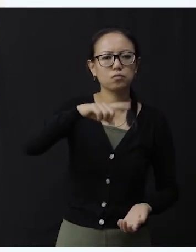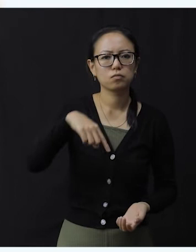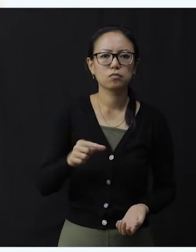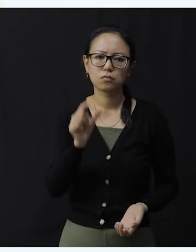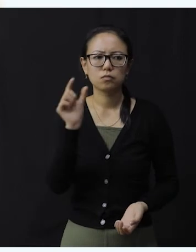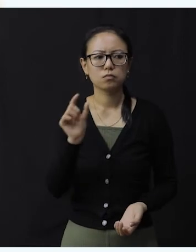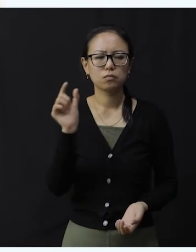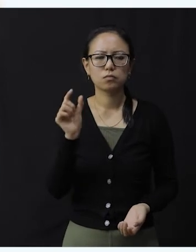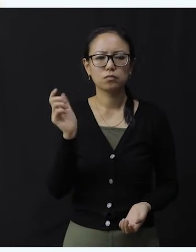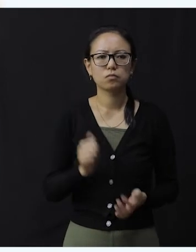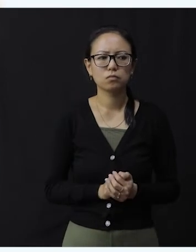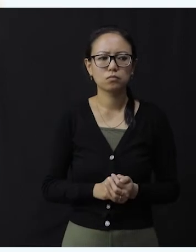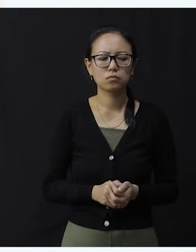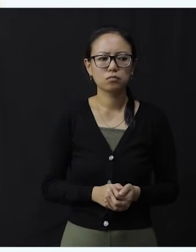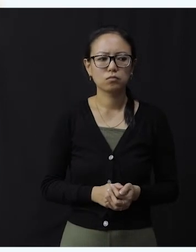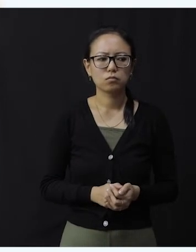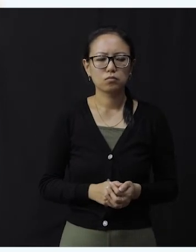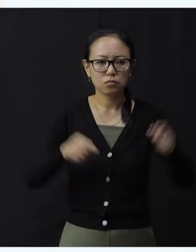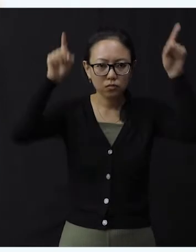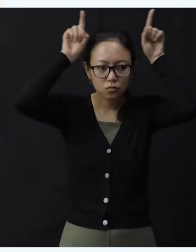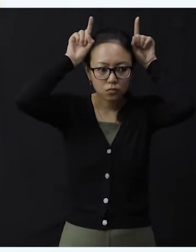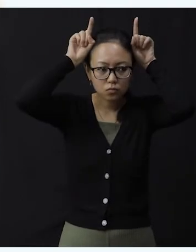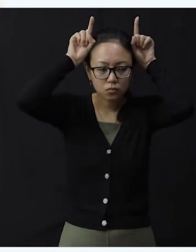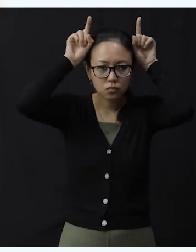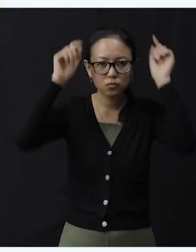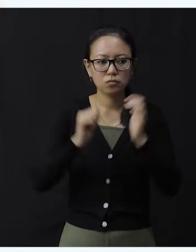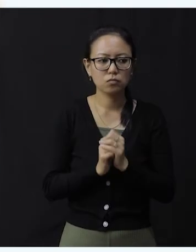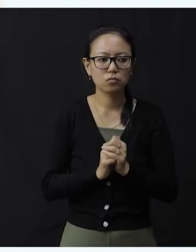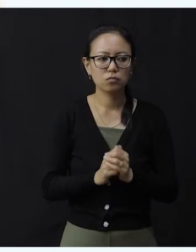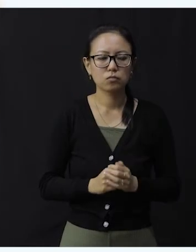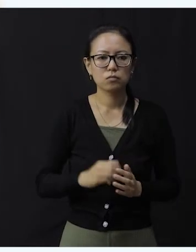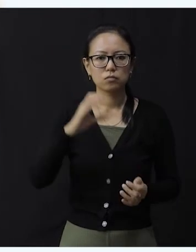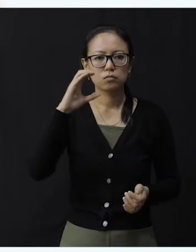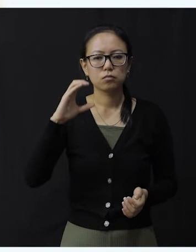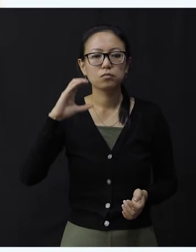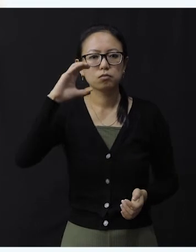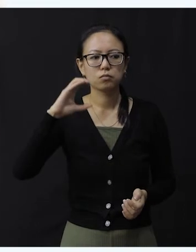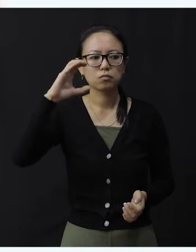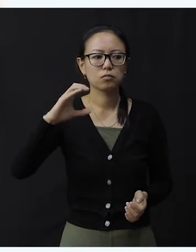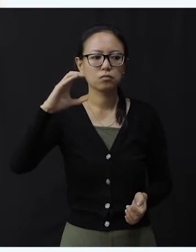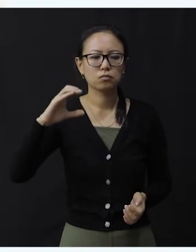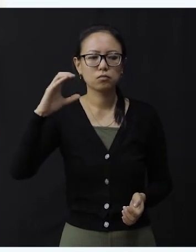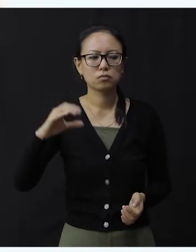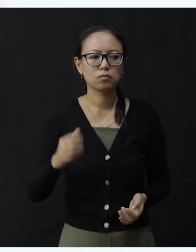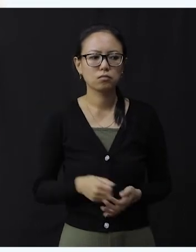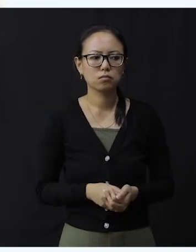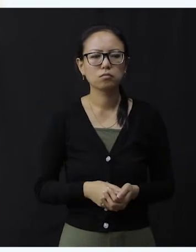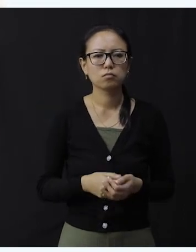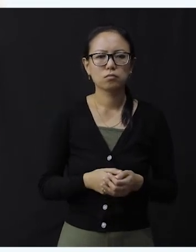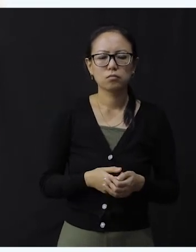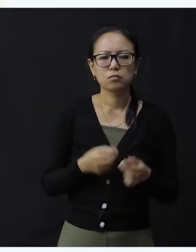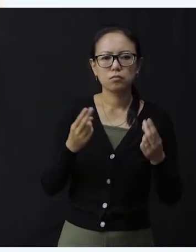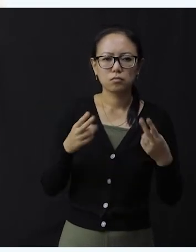so the animals such as a bullock cart, a tonga, a peonies, and a camel, they are used as